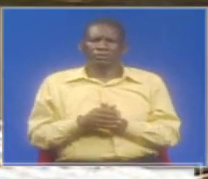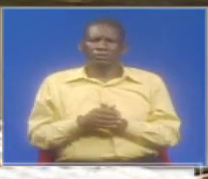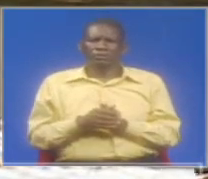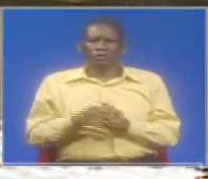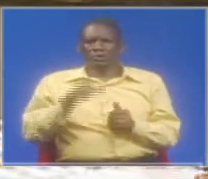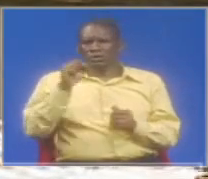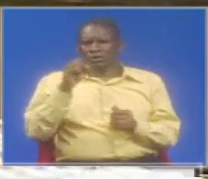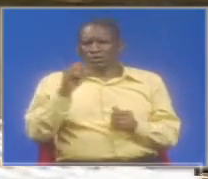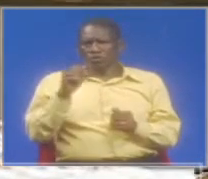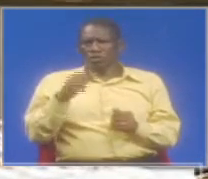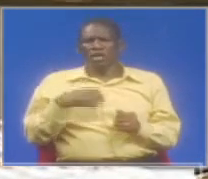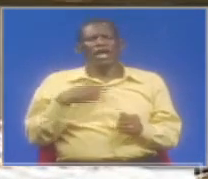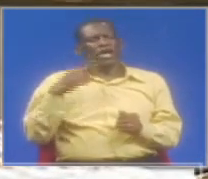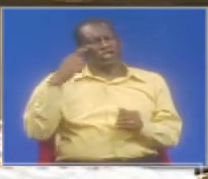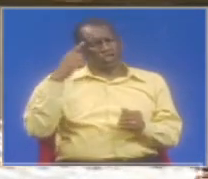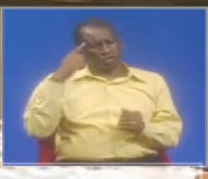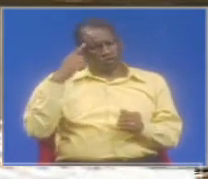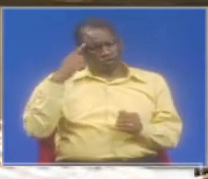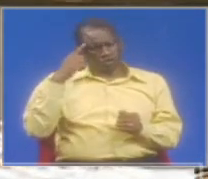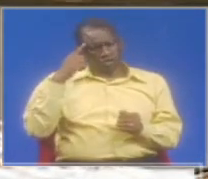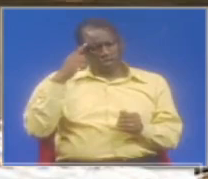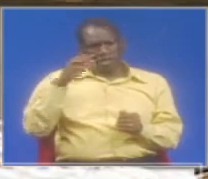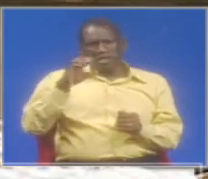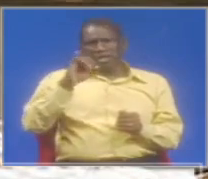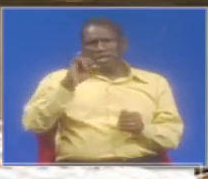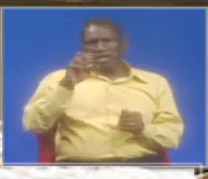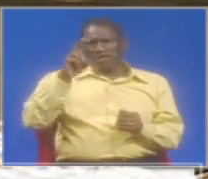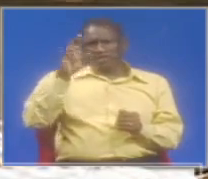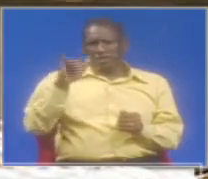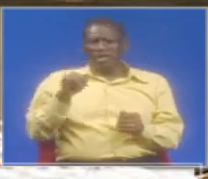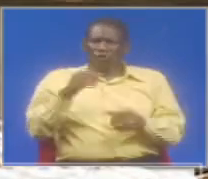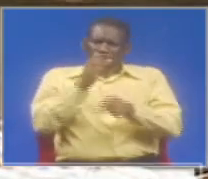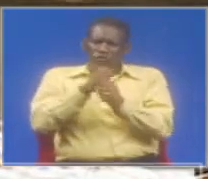So I thought she was doing it to rub it to my face.